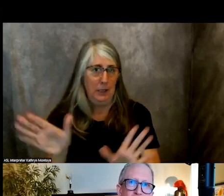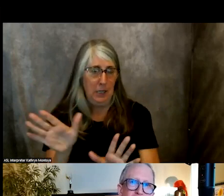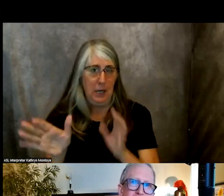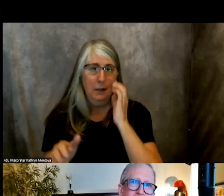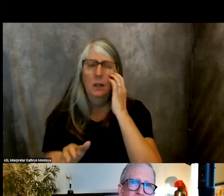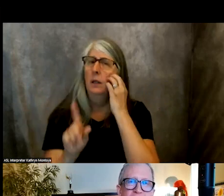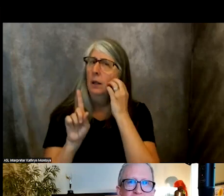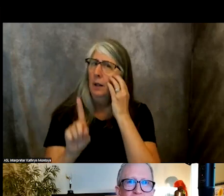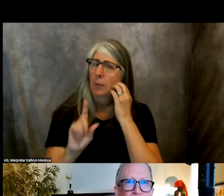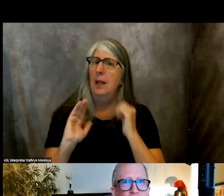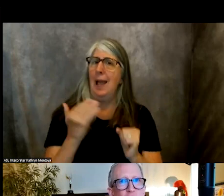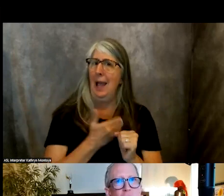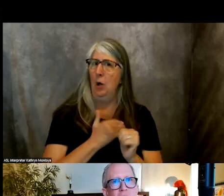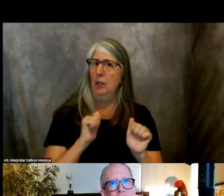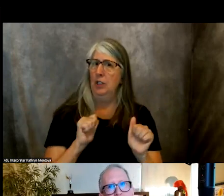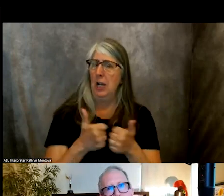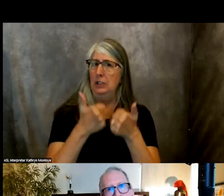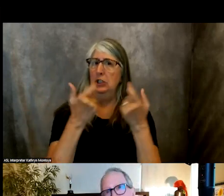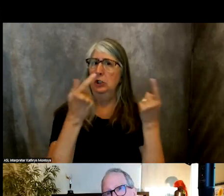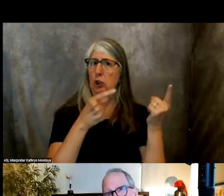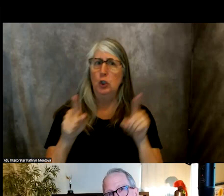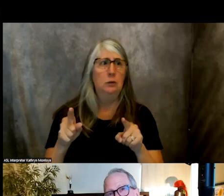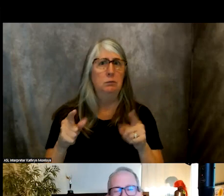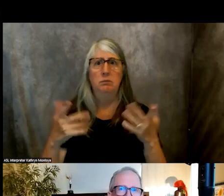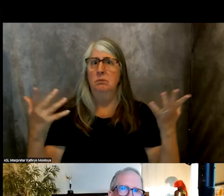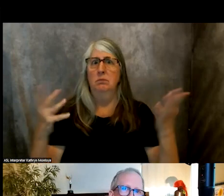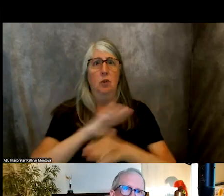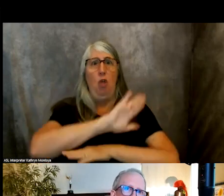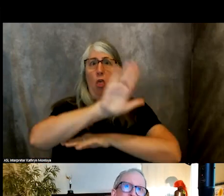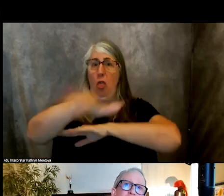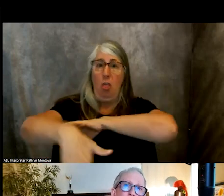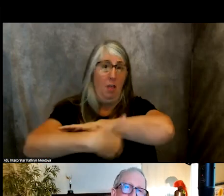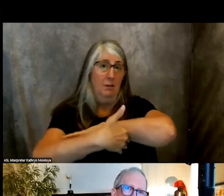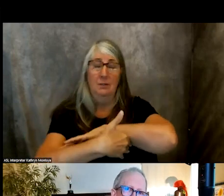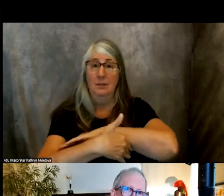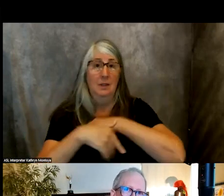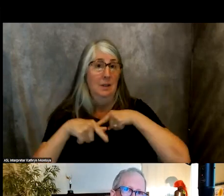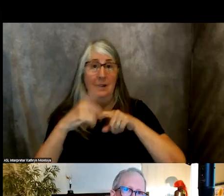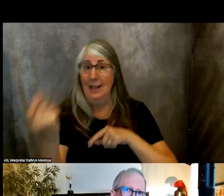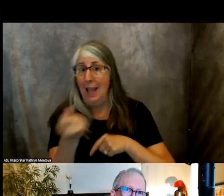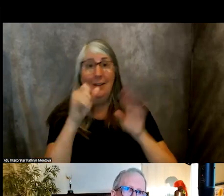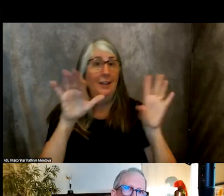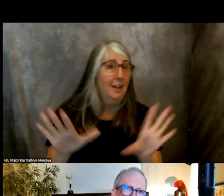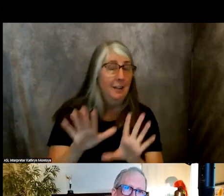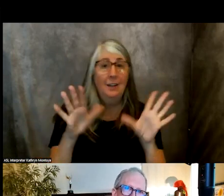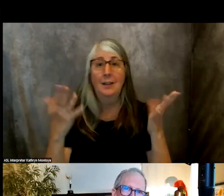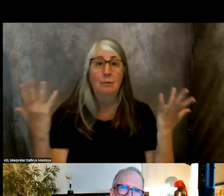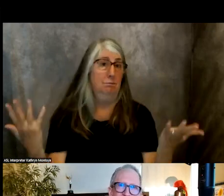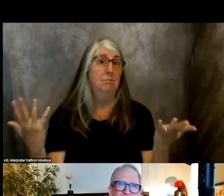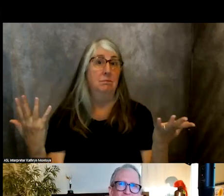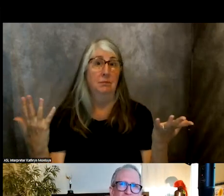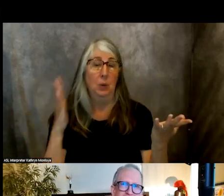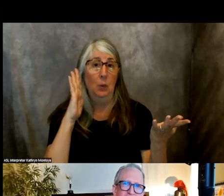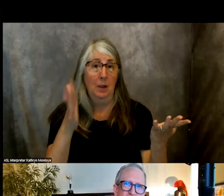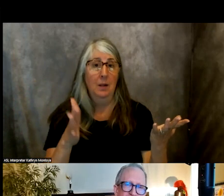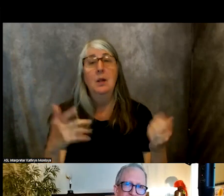But our challenges occur throughout the night, over the weekend. We have